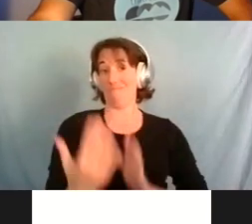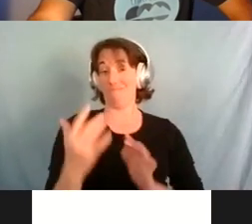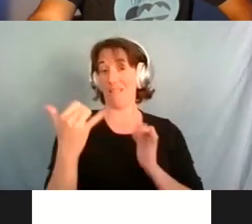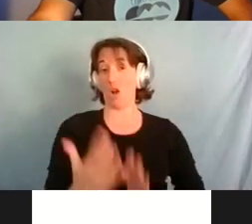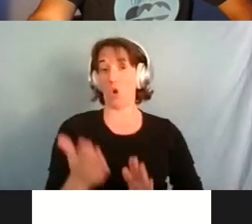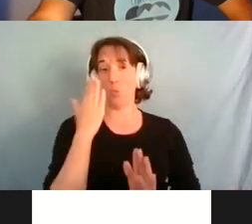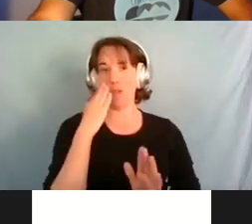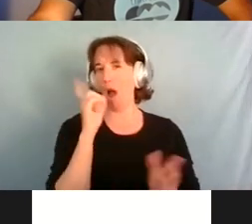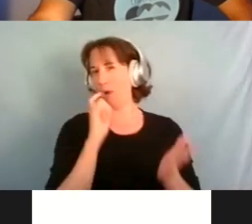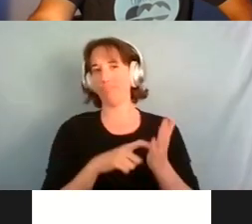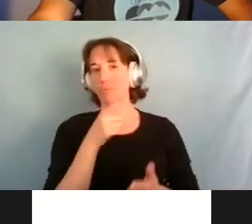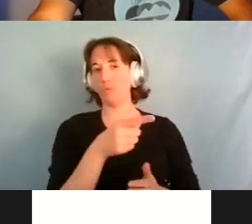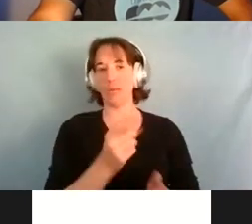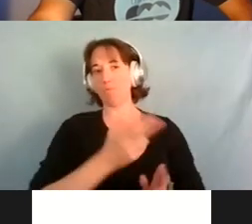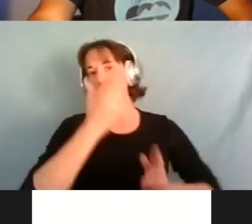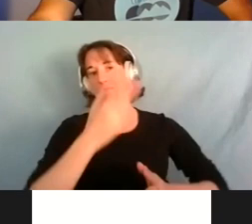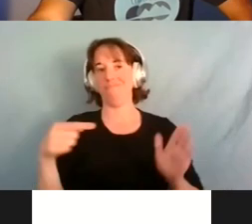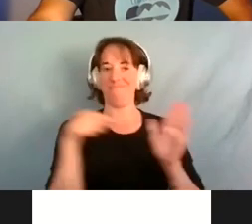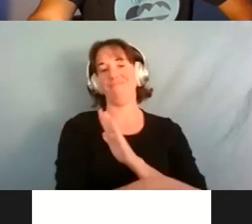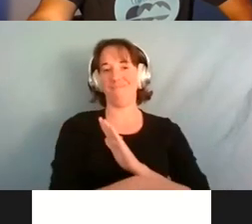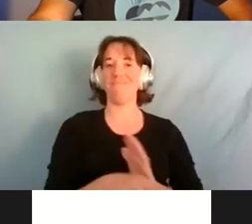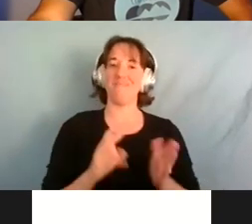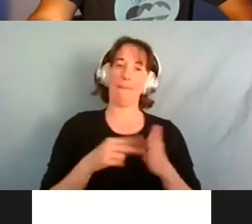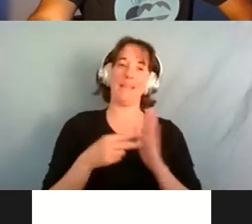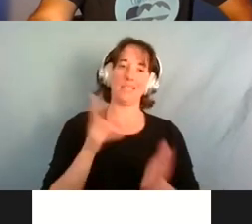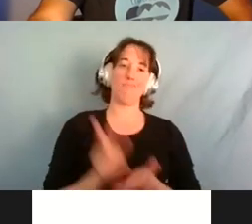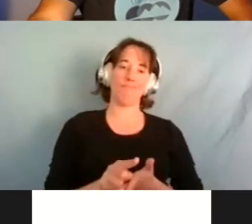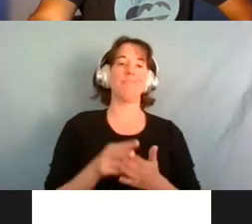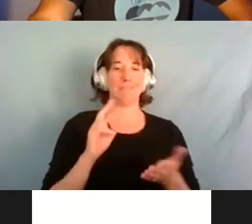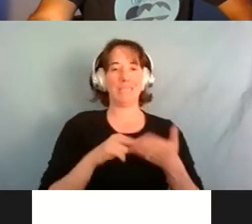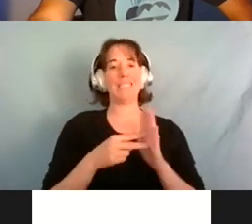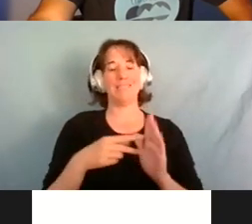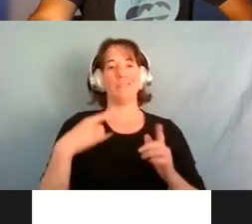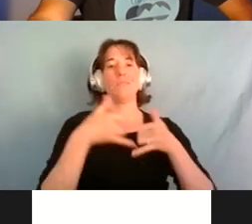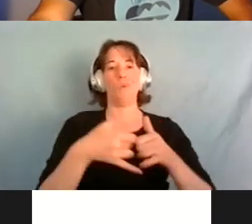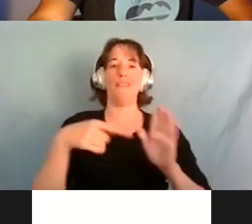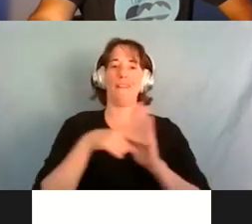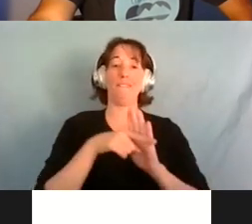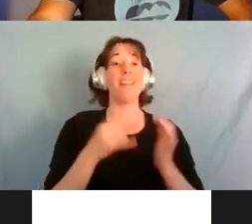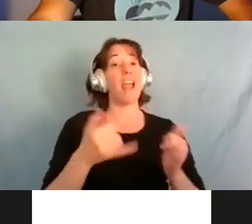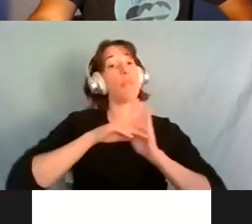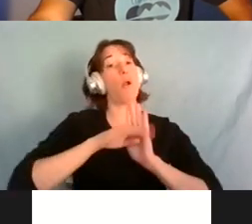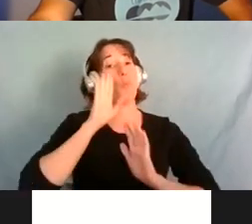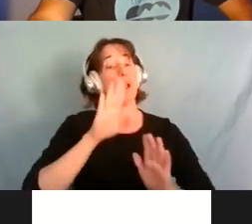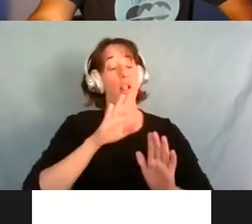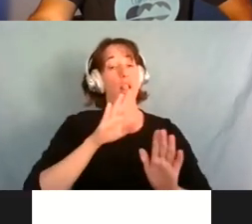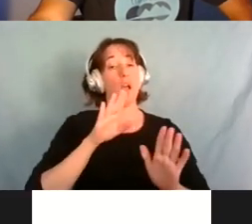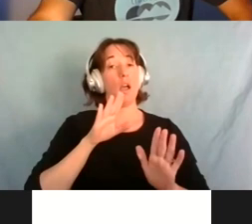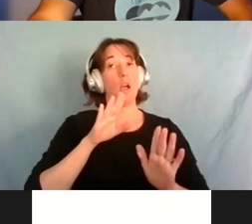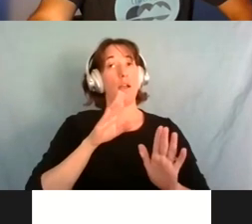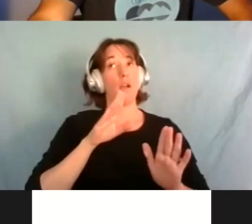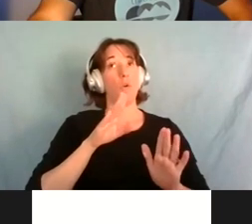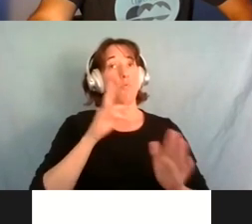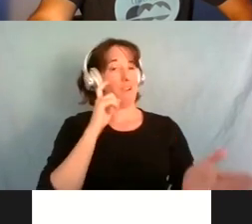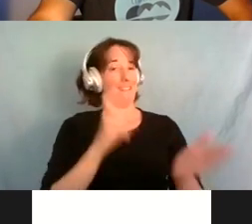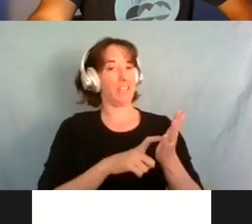will associate all those random movements, like moving around in circles, will be associated with negativity, with